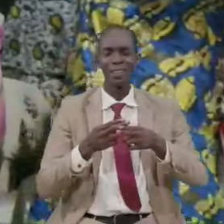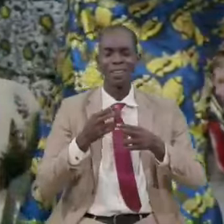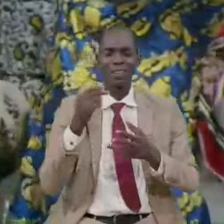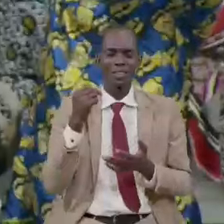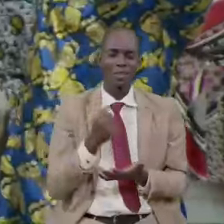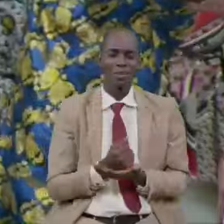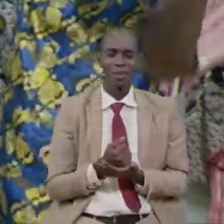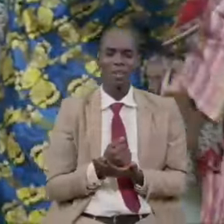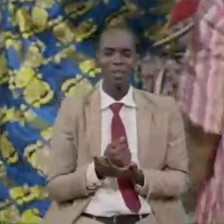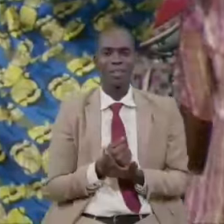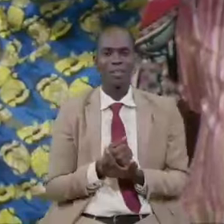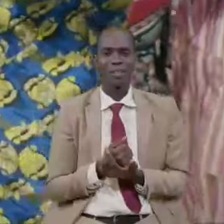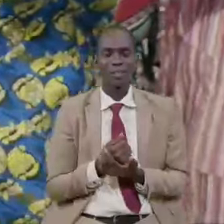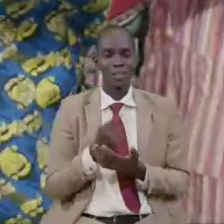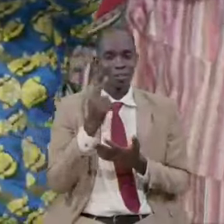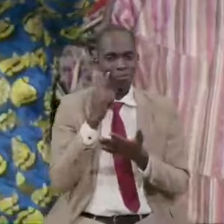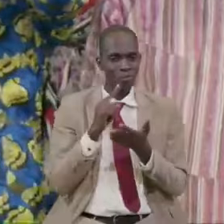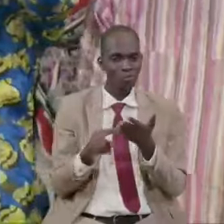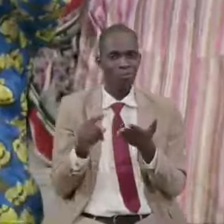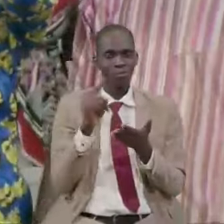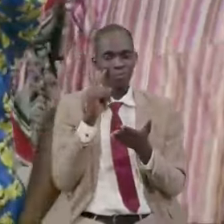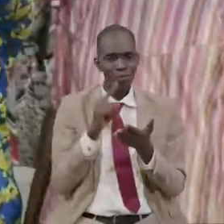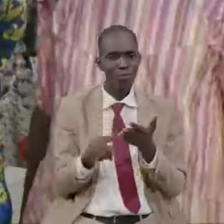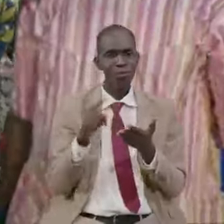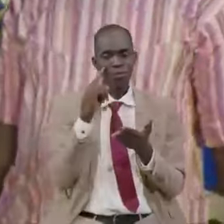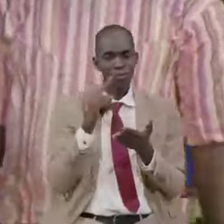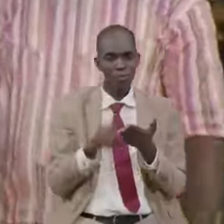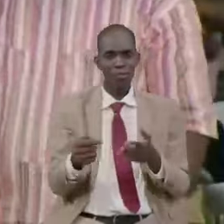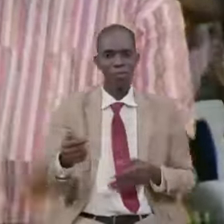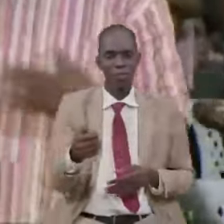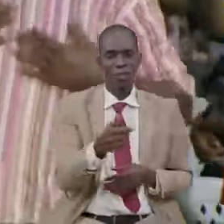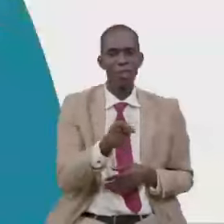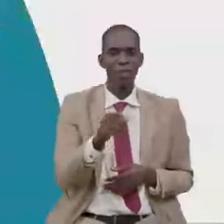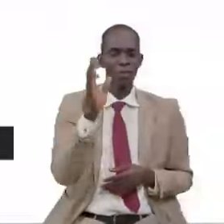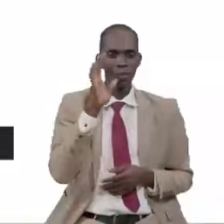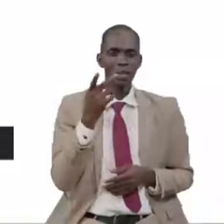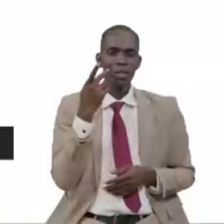Check up yourself, you'll find the miracle right there.